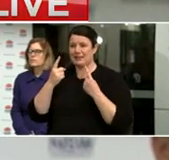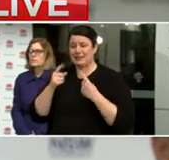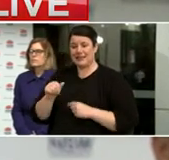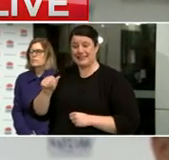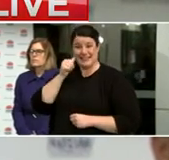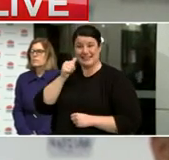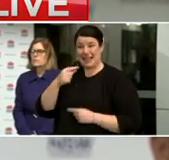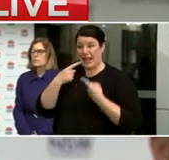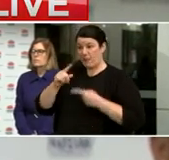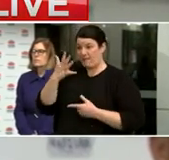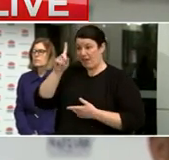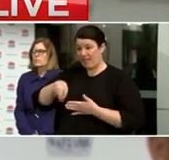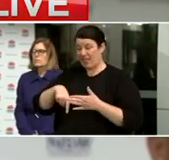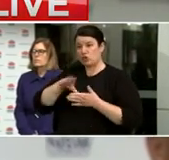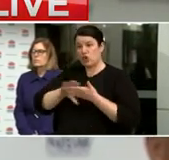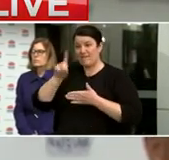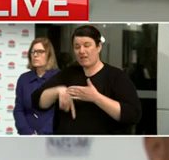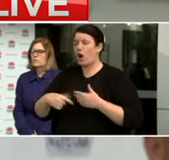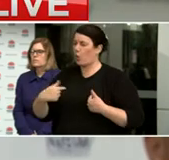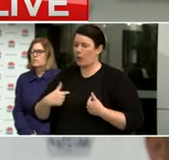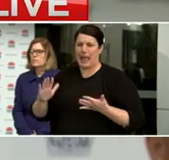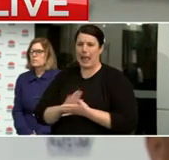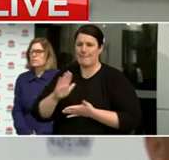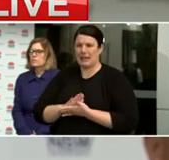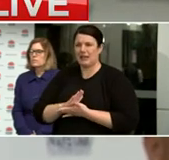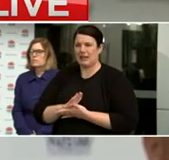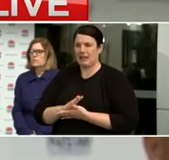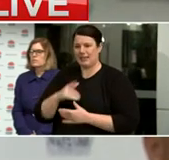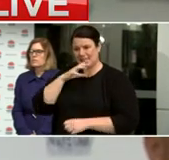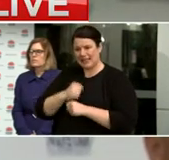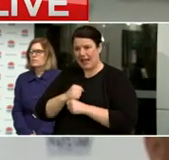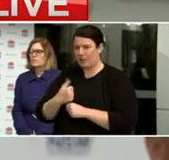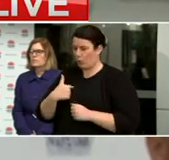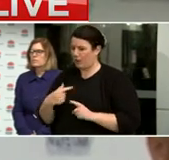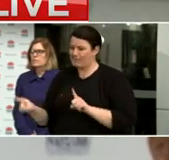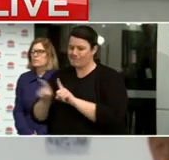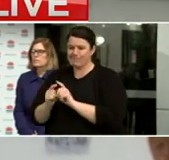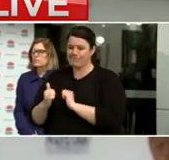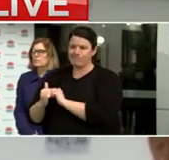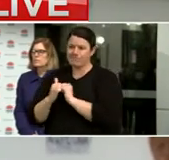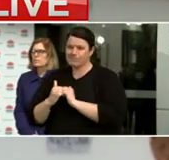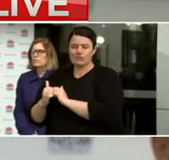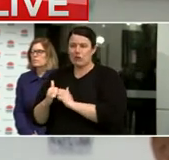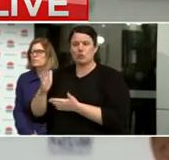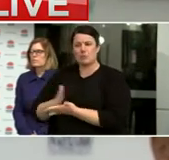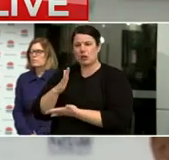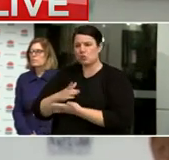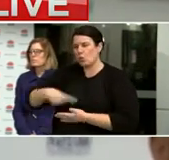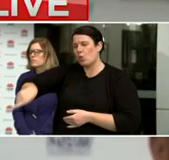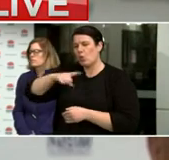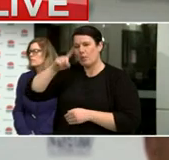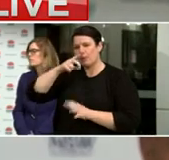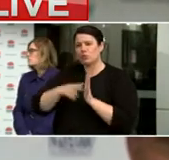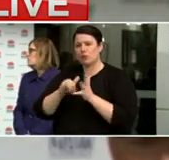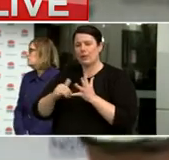announcements we've seen for a long time. This government is working very hard, and we're going to work hand in glove with them to make sure the people in New South Wales are safe.